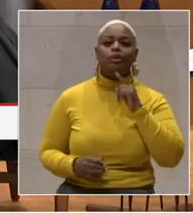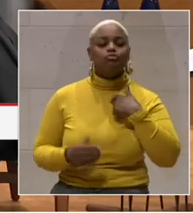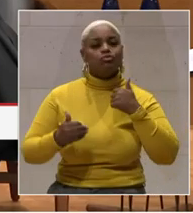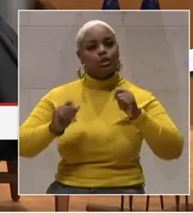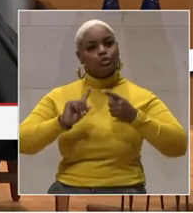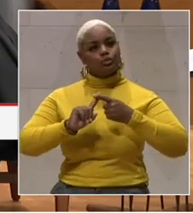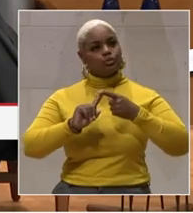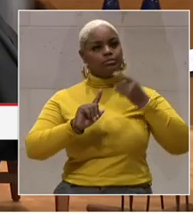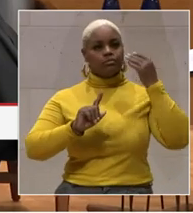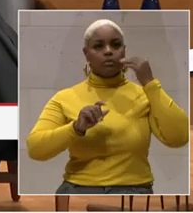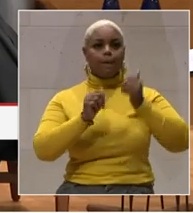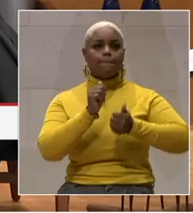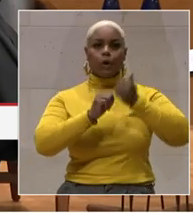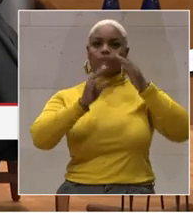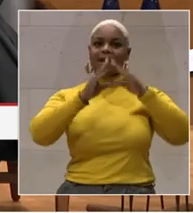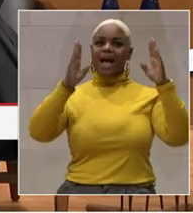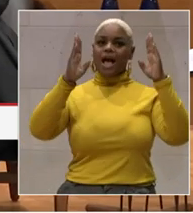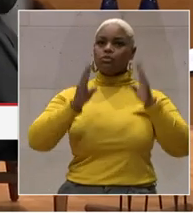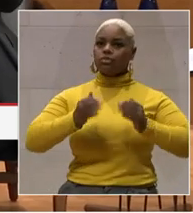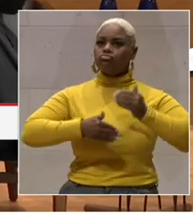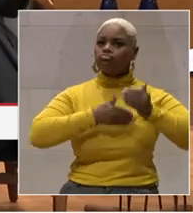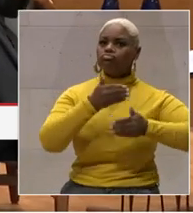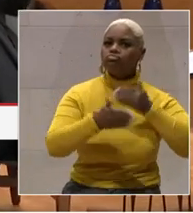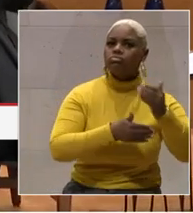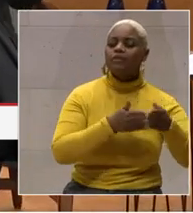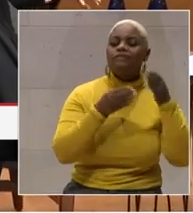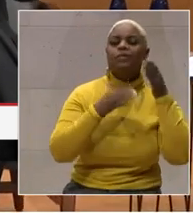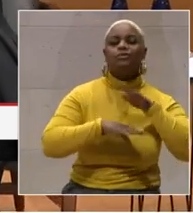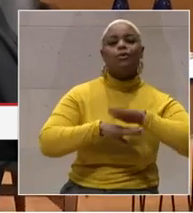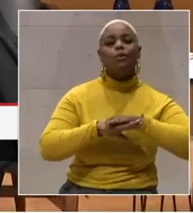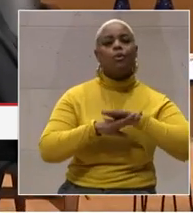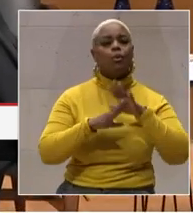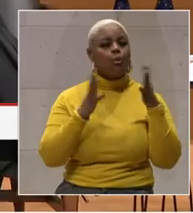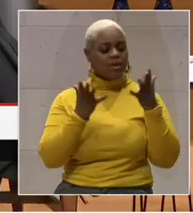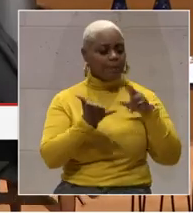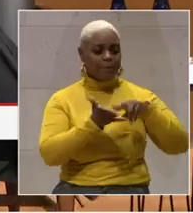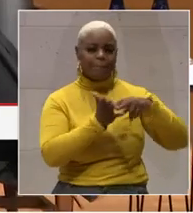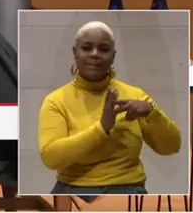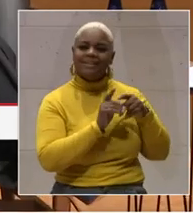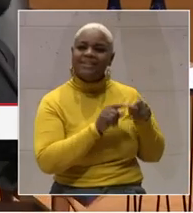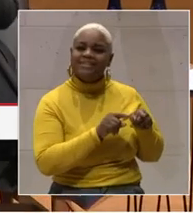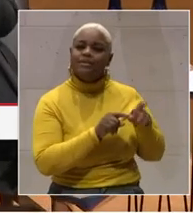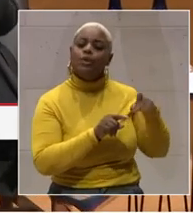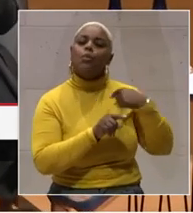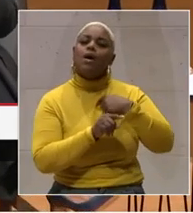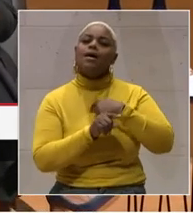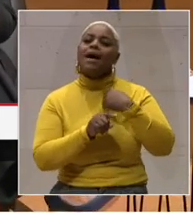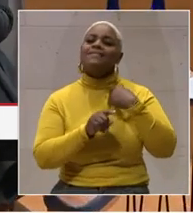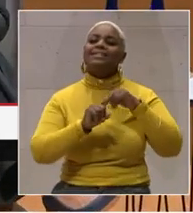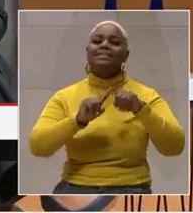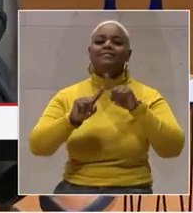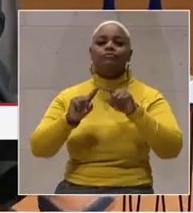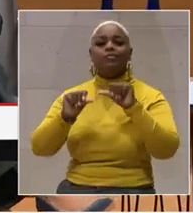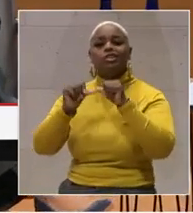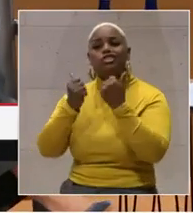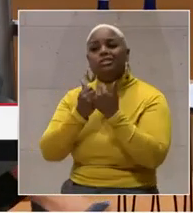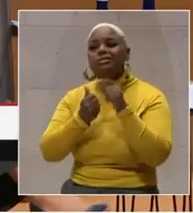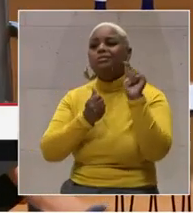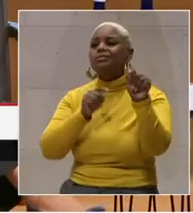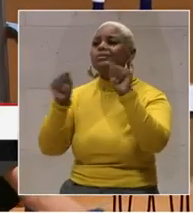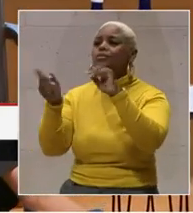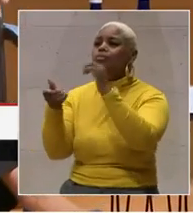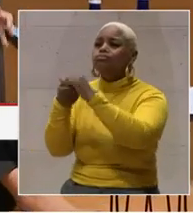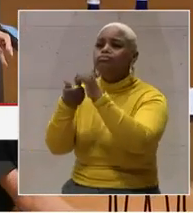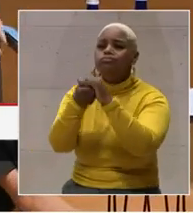mean? We were very vigilant in terms of working across agencies, so not just HUD, because we have housing in